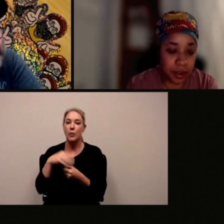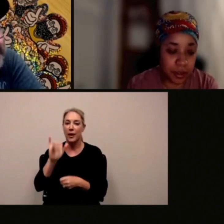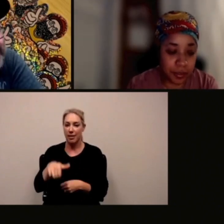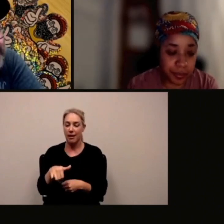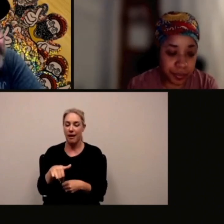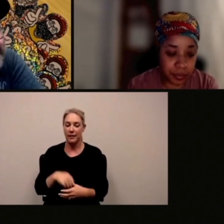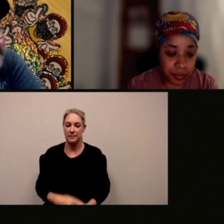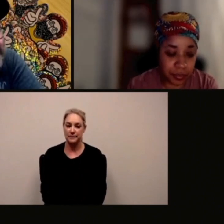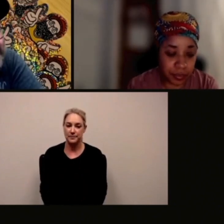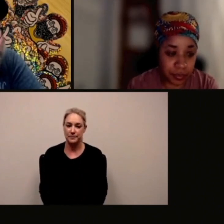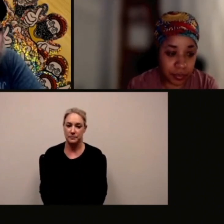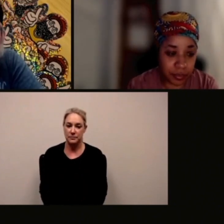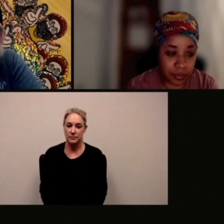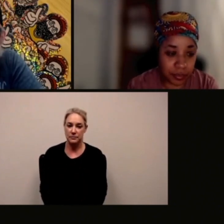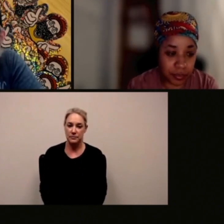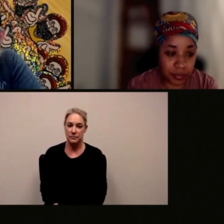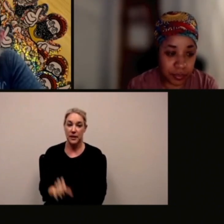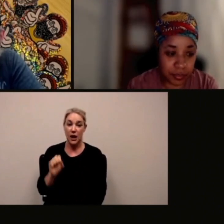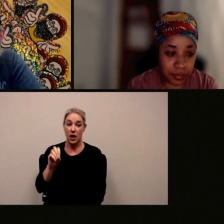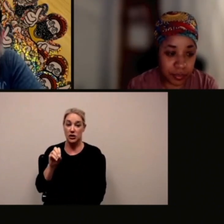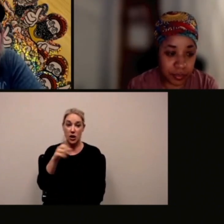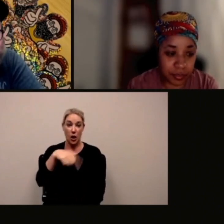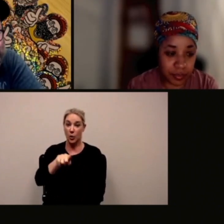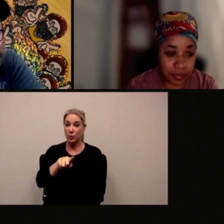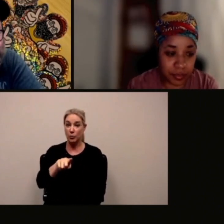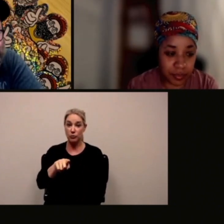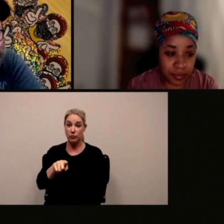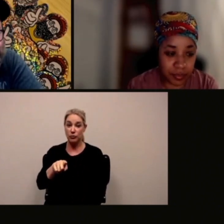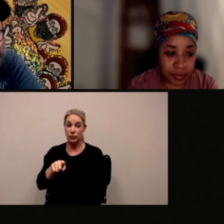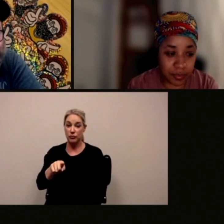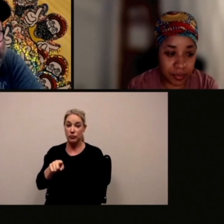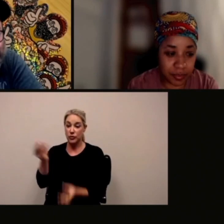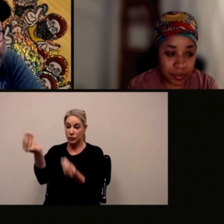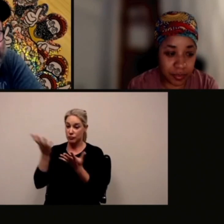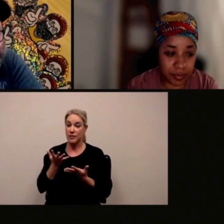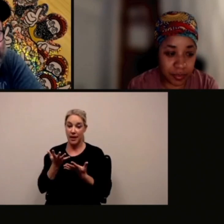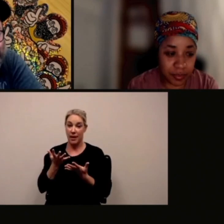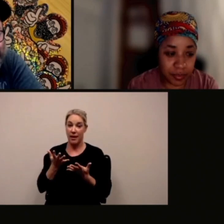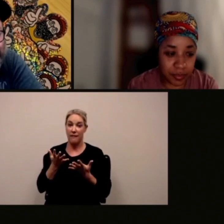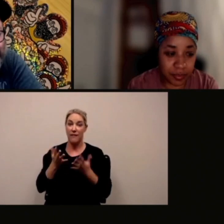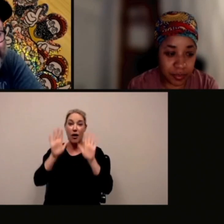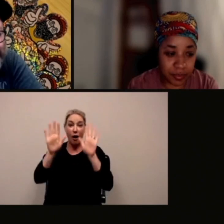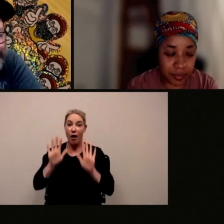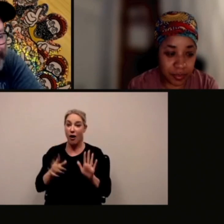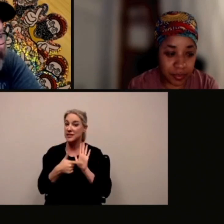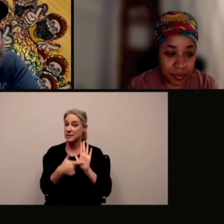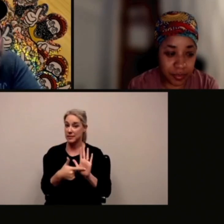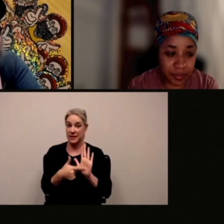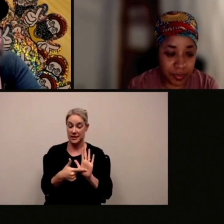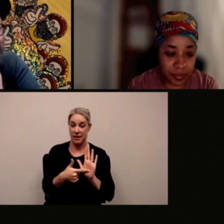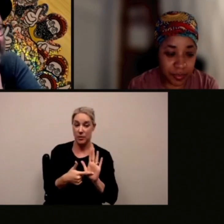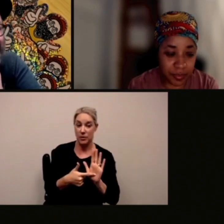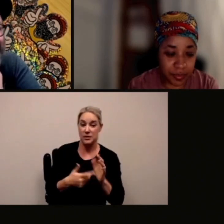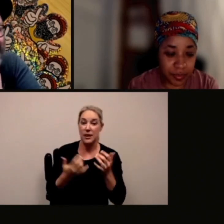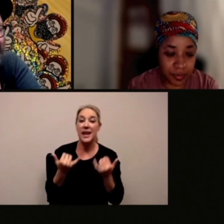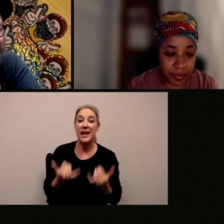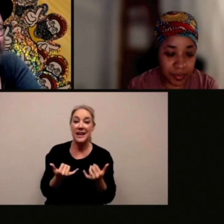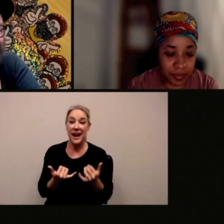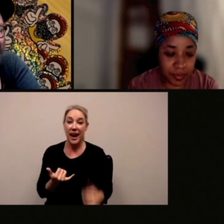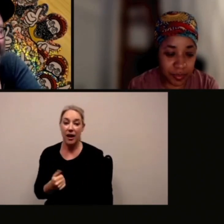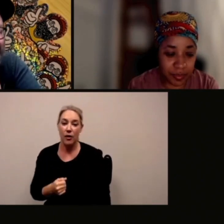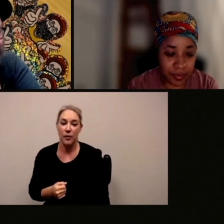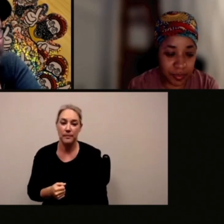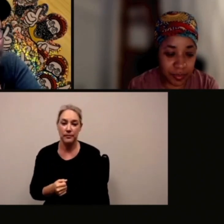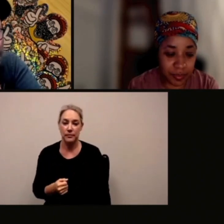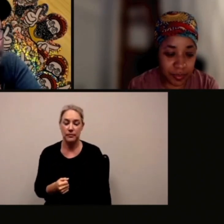So all three of you gave phenomenal examples. Now, what is one suggestion